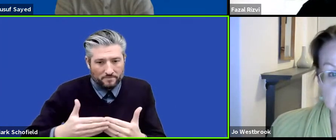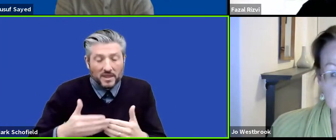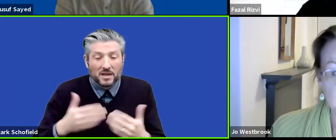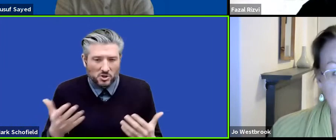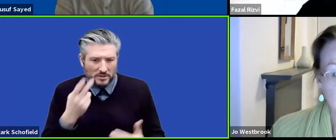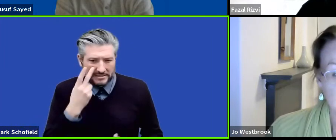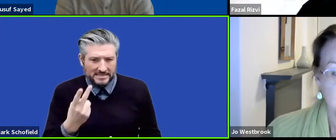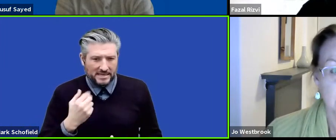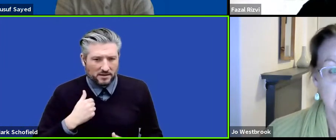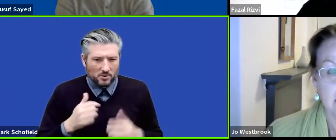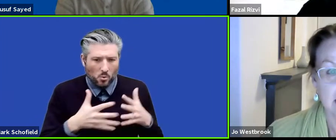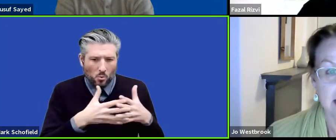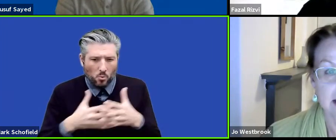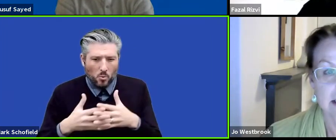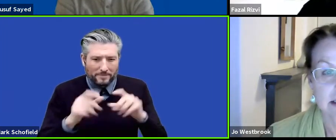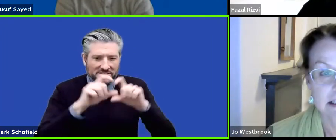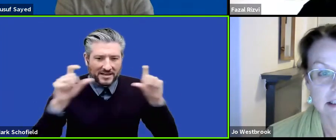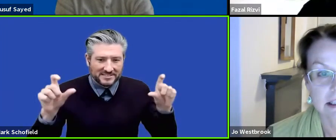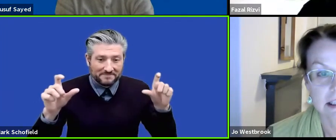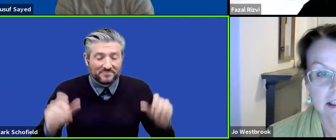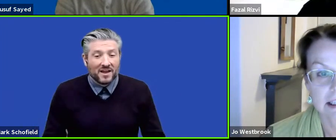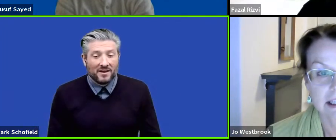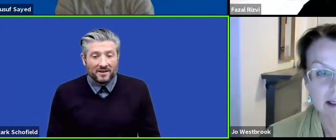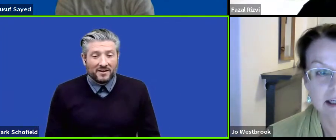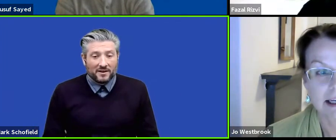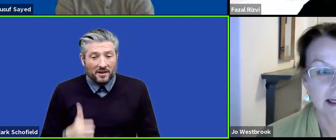very much. And